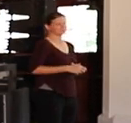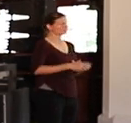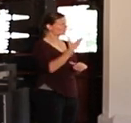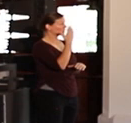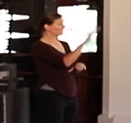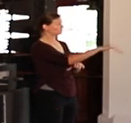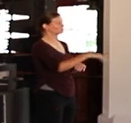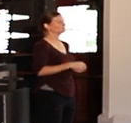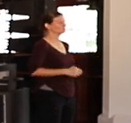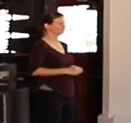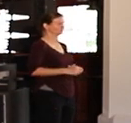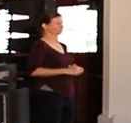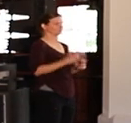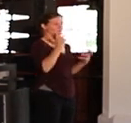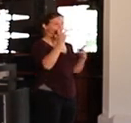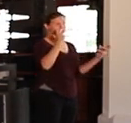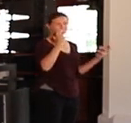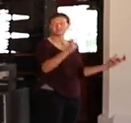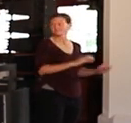Good afternoon.